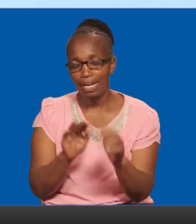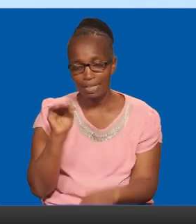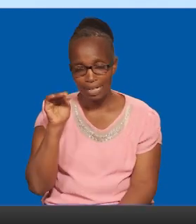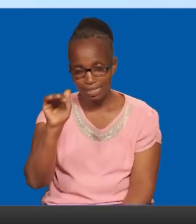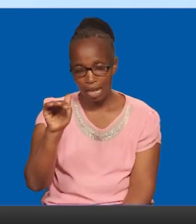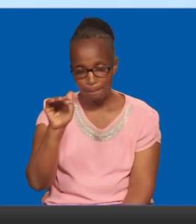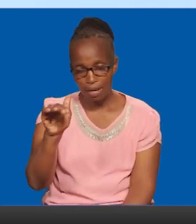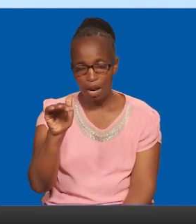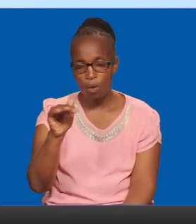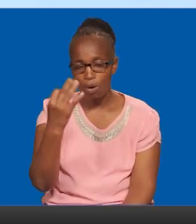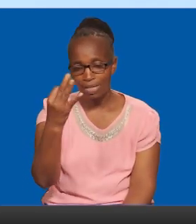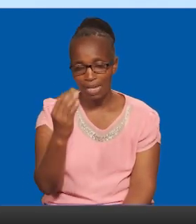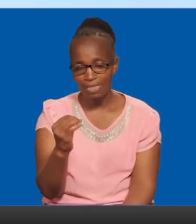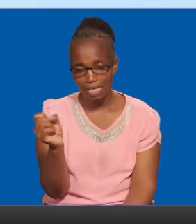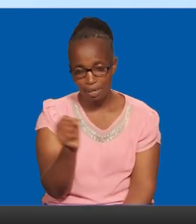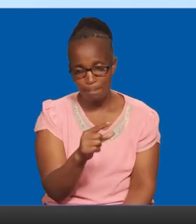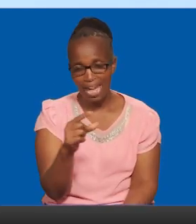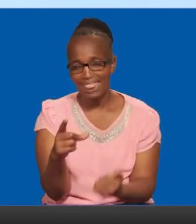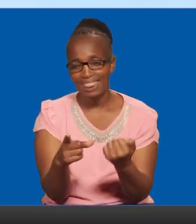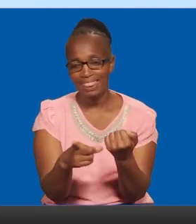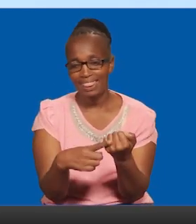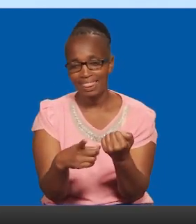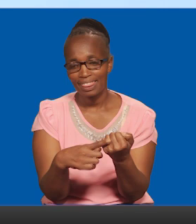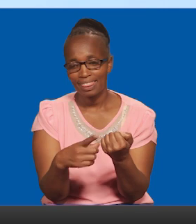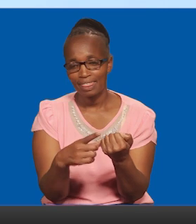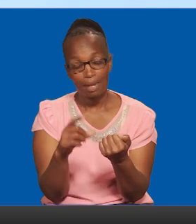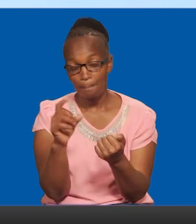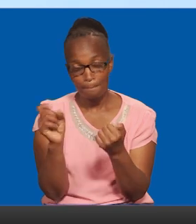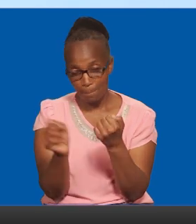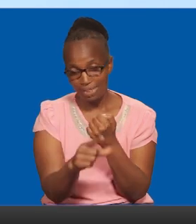Belgrade in Serbia on the 30th of March this year.